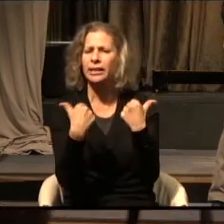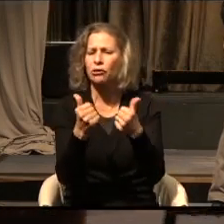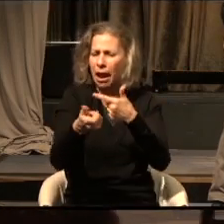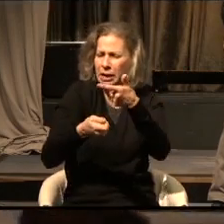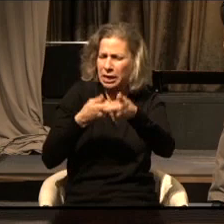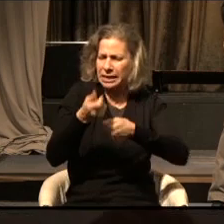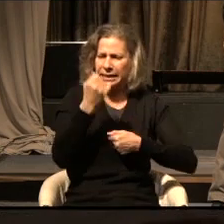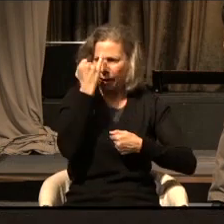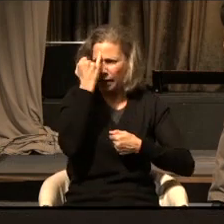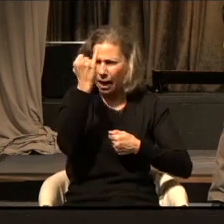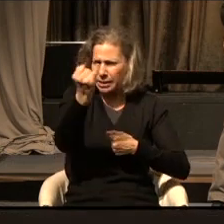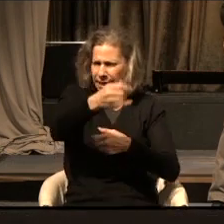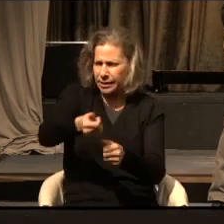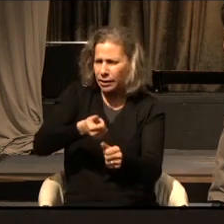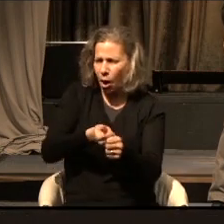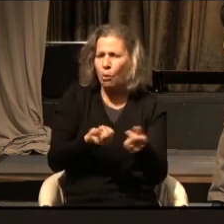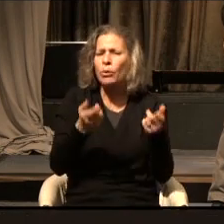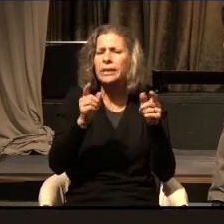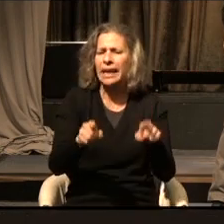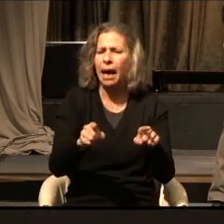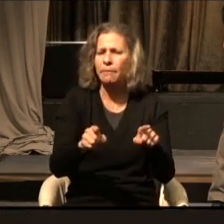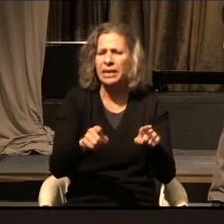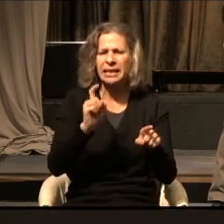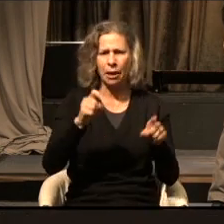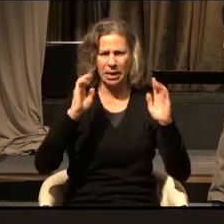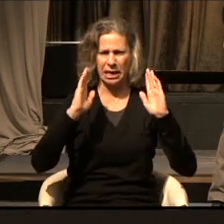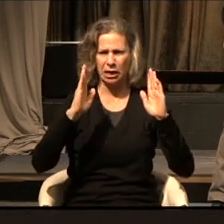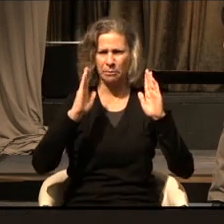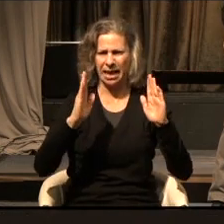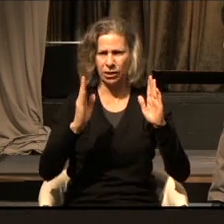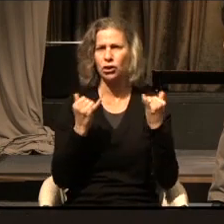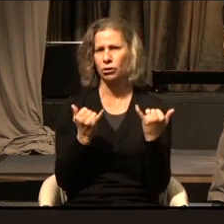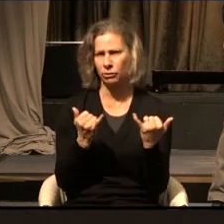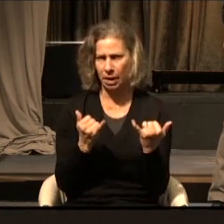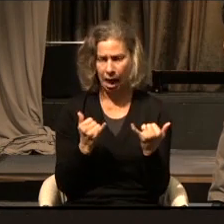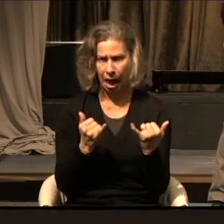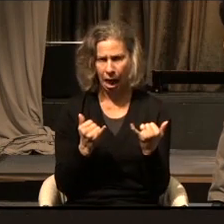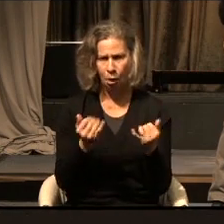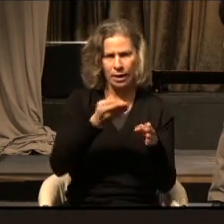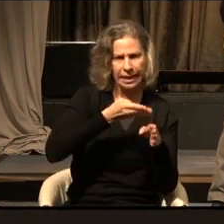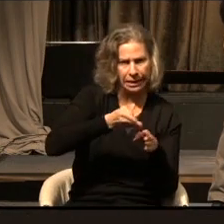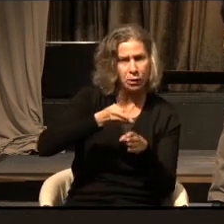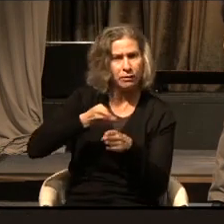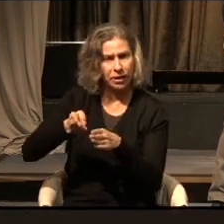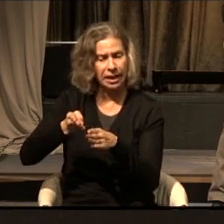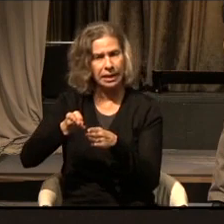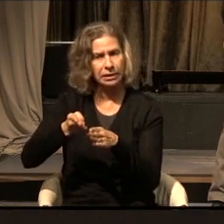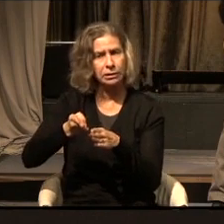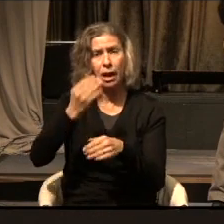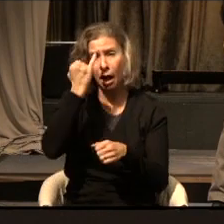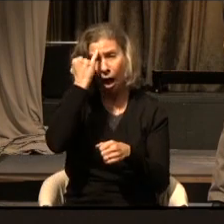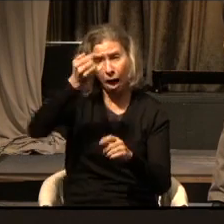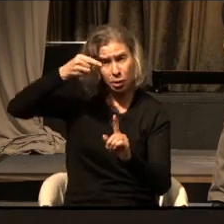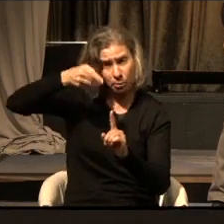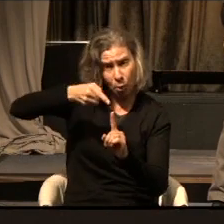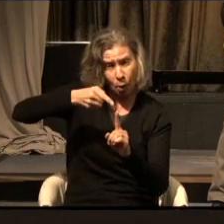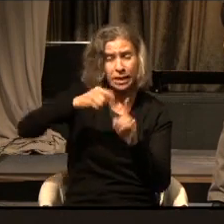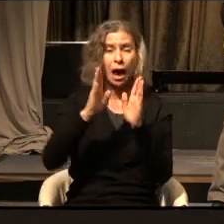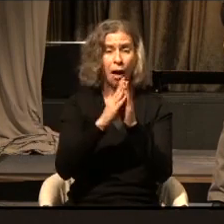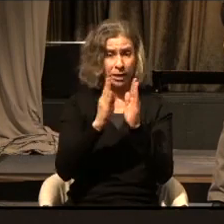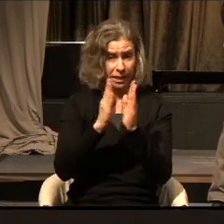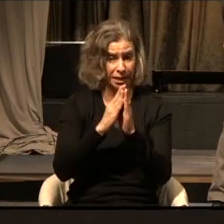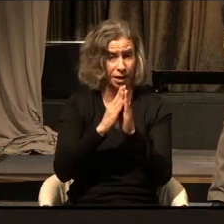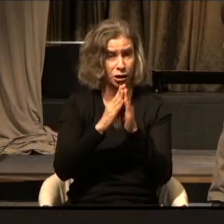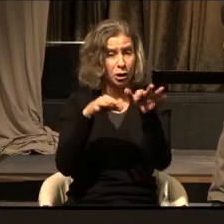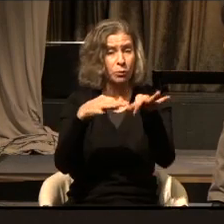of what's really happening that we need to be paying attention to in our field. And our idea with this session was to bring those to you